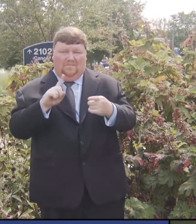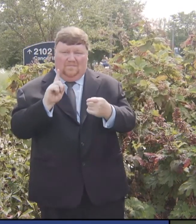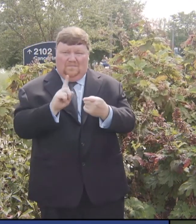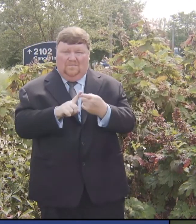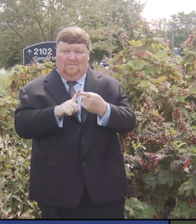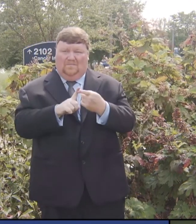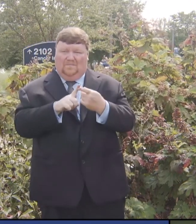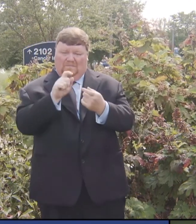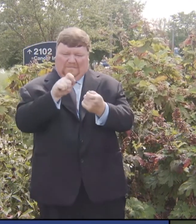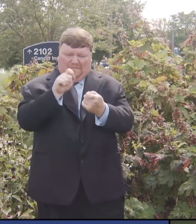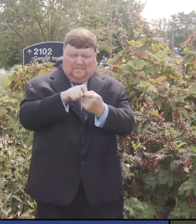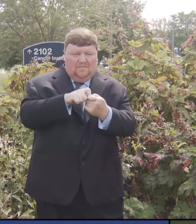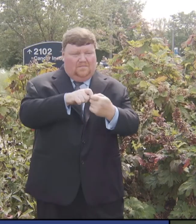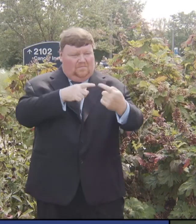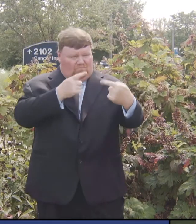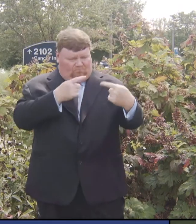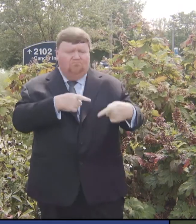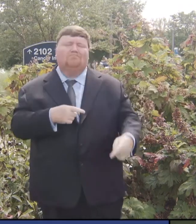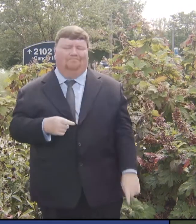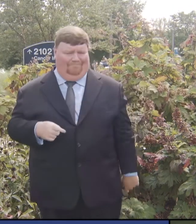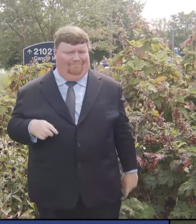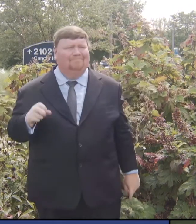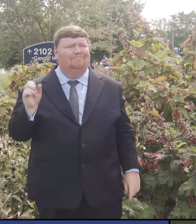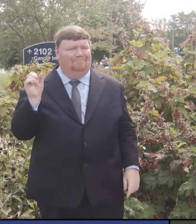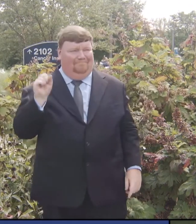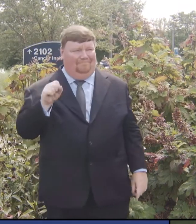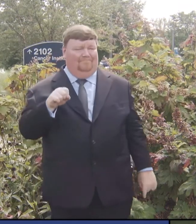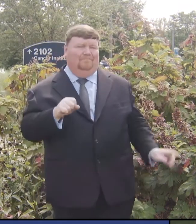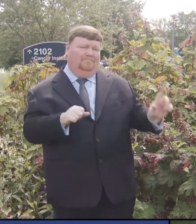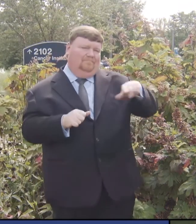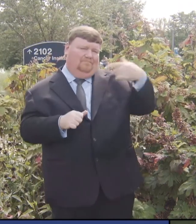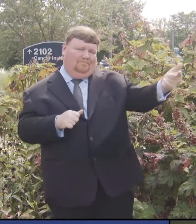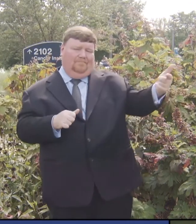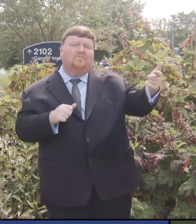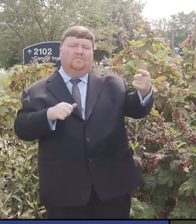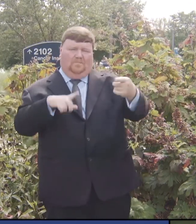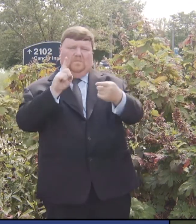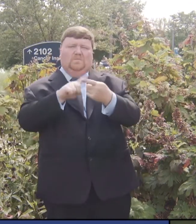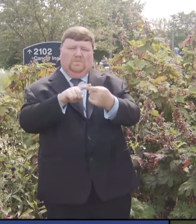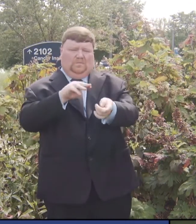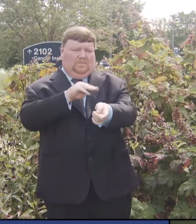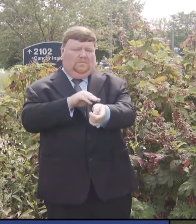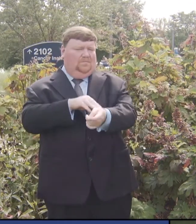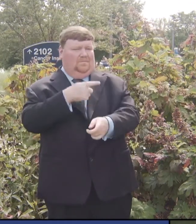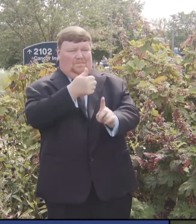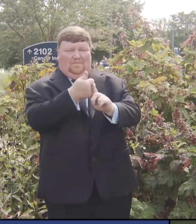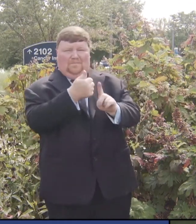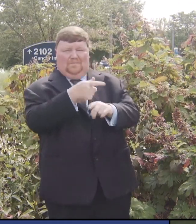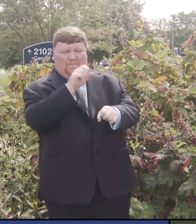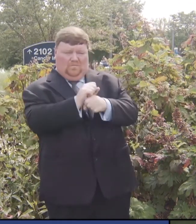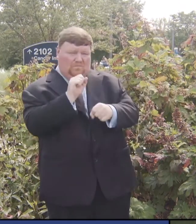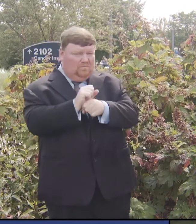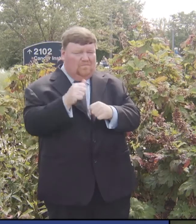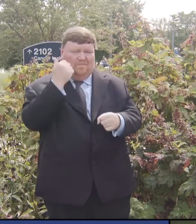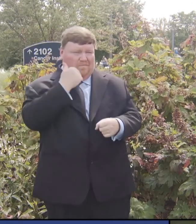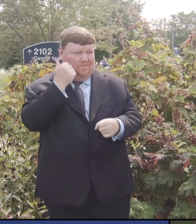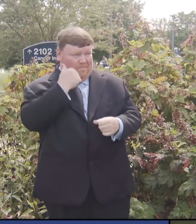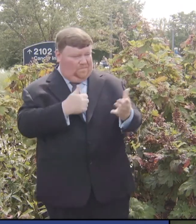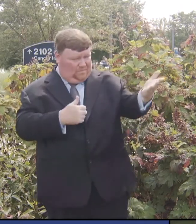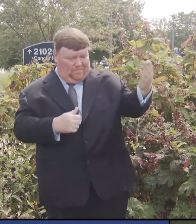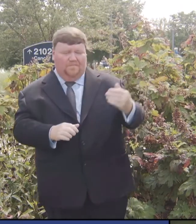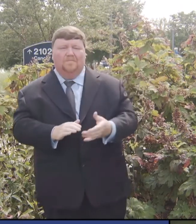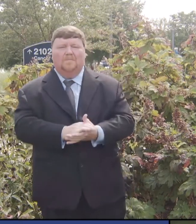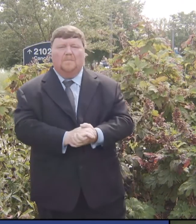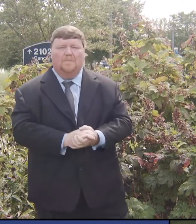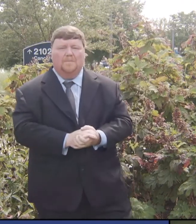specific arguments against? Sure. So I'm actually going to turn this over to Dr. Rupchinsky because he's front line right now and working on exactly that. Go ahead.